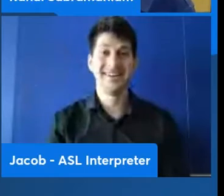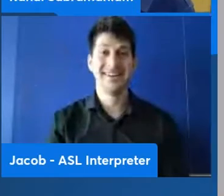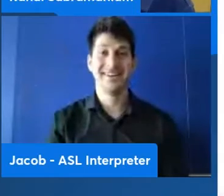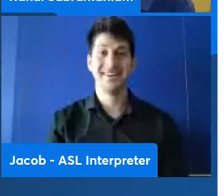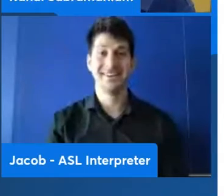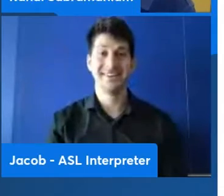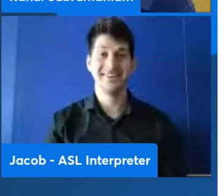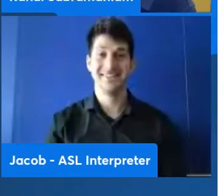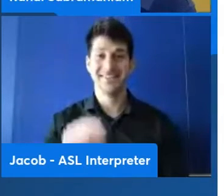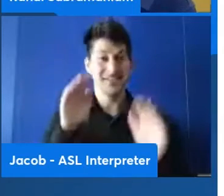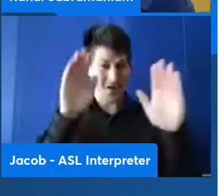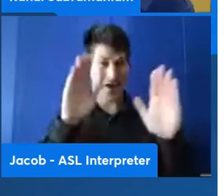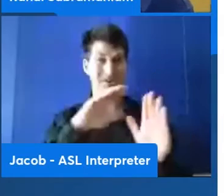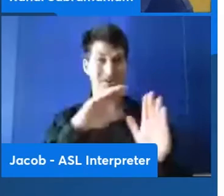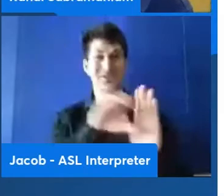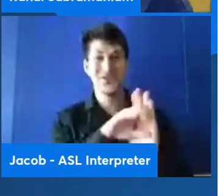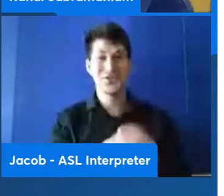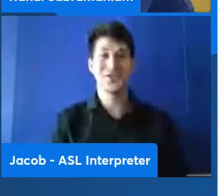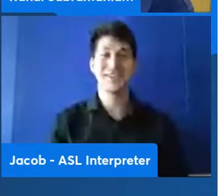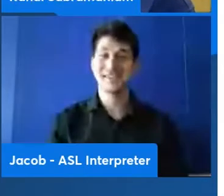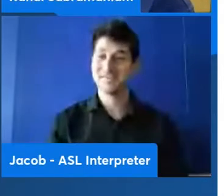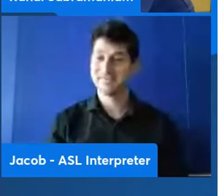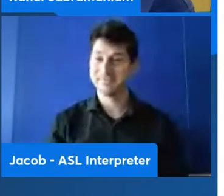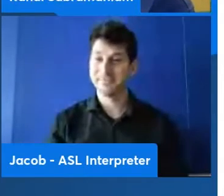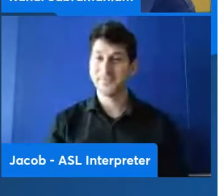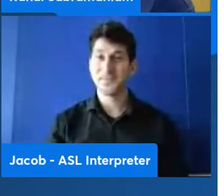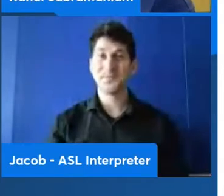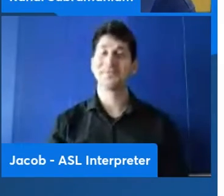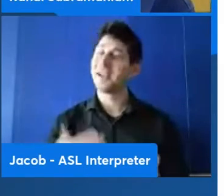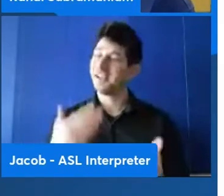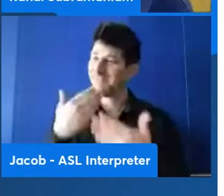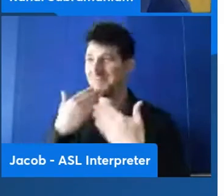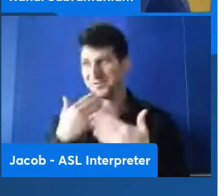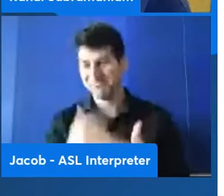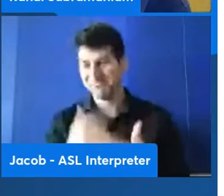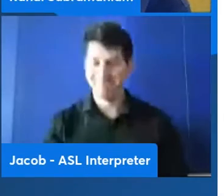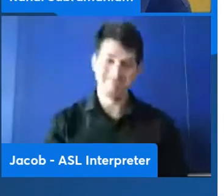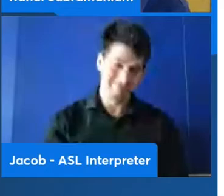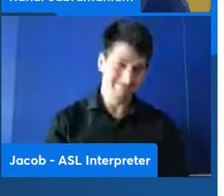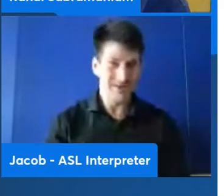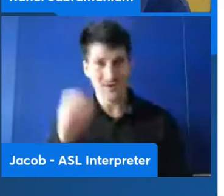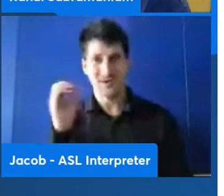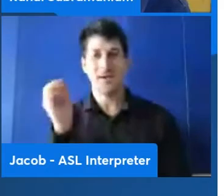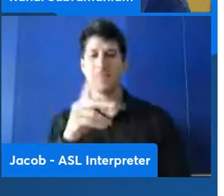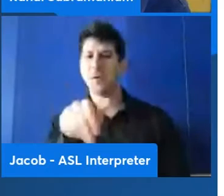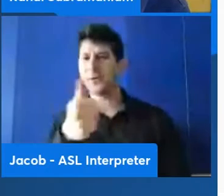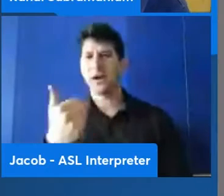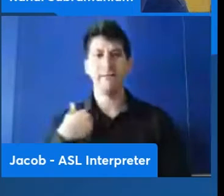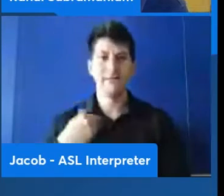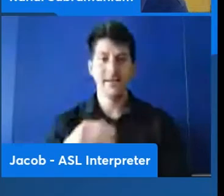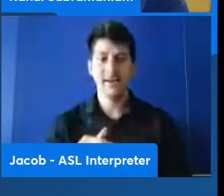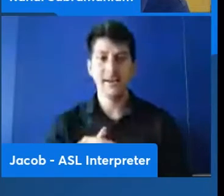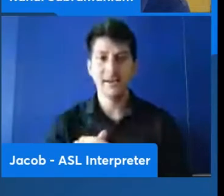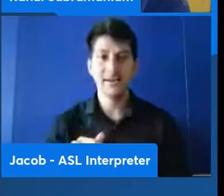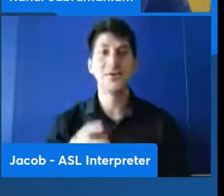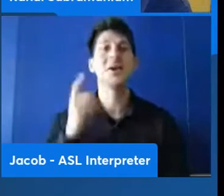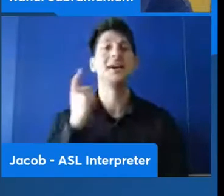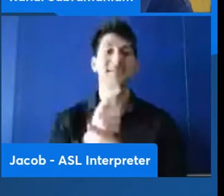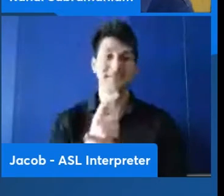And so those are some awesome pictures. So, thank you. Let's see, what else do we have? Yeah, there we